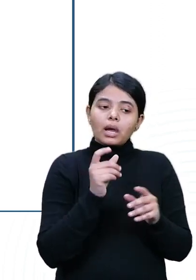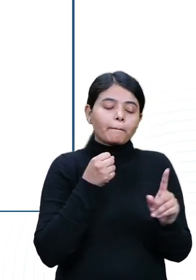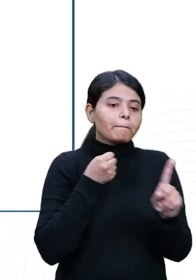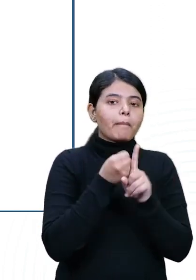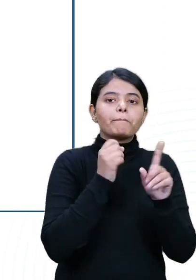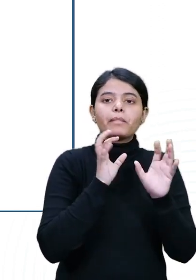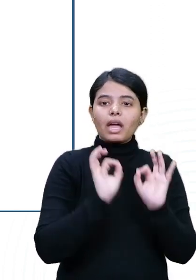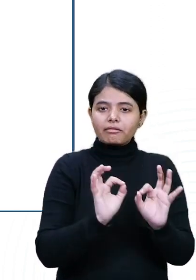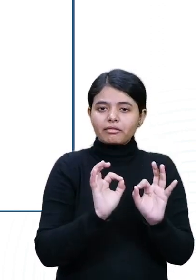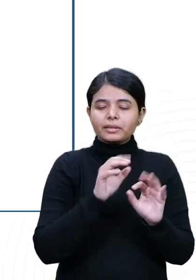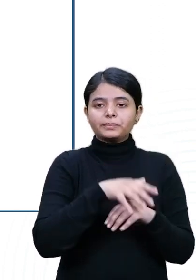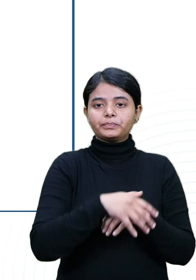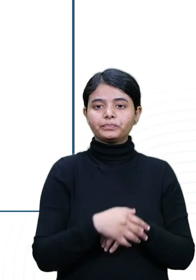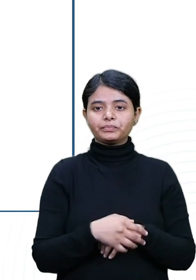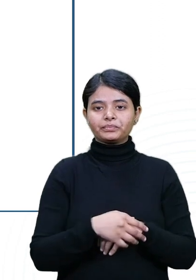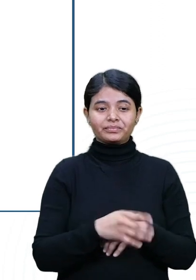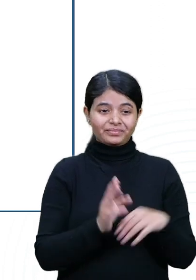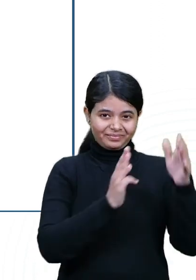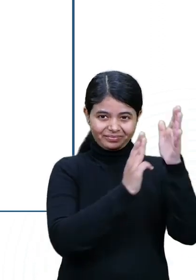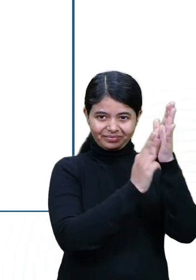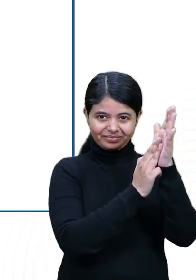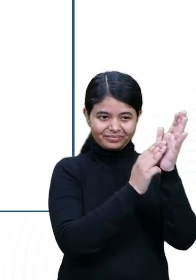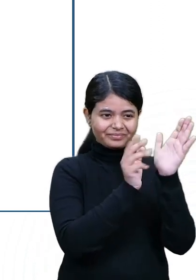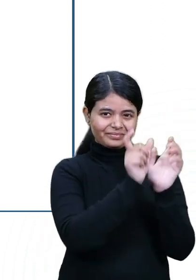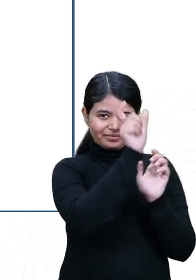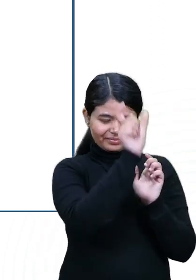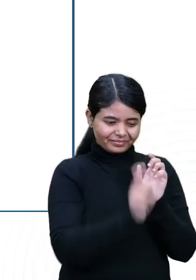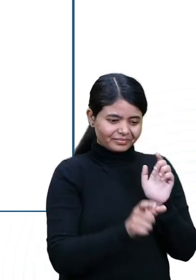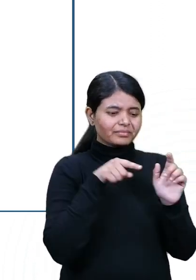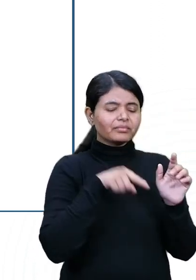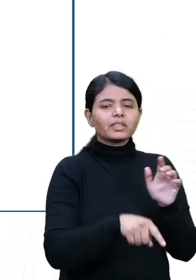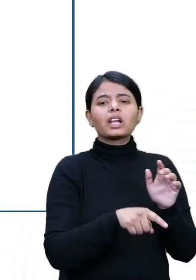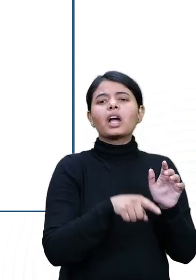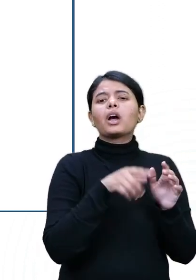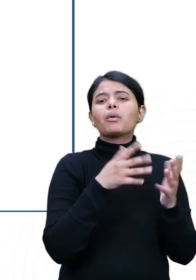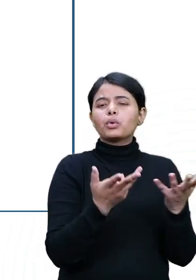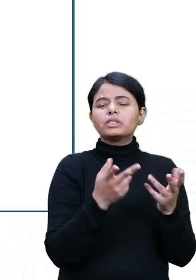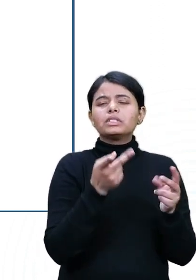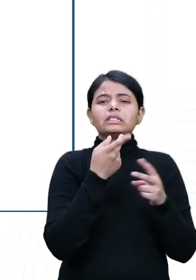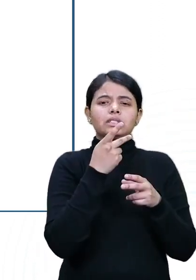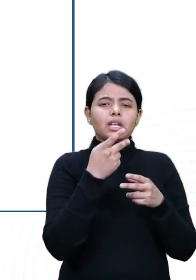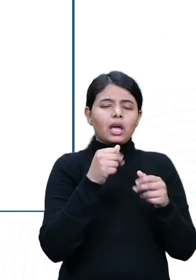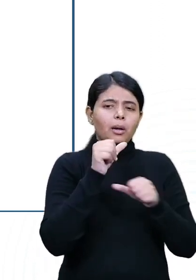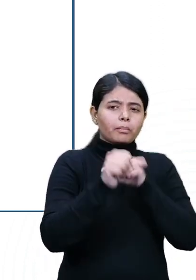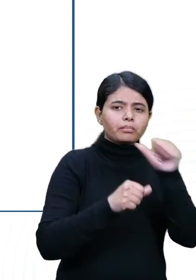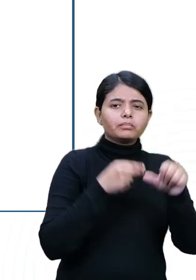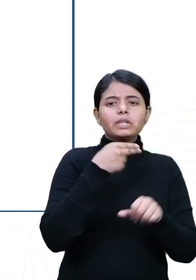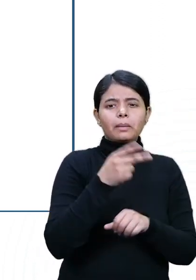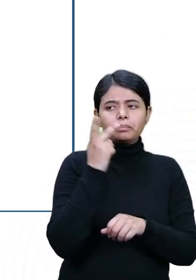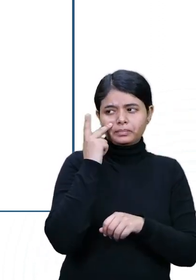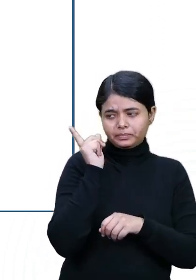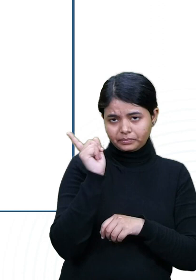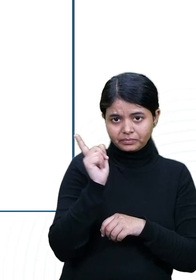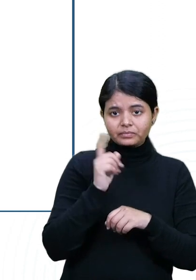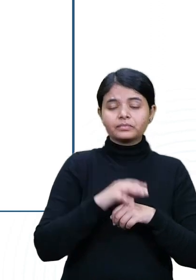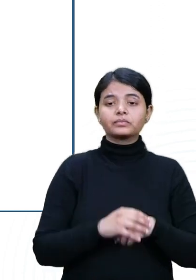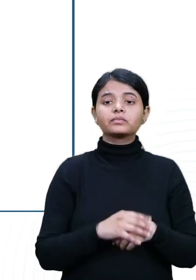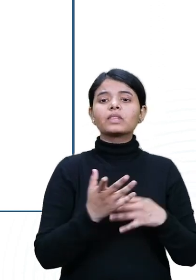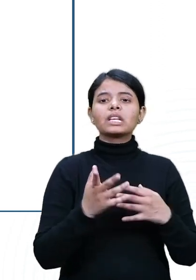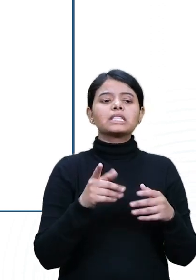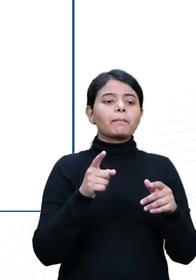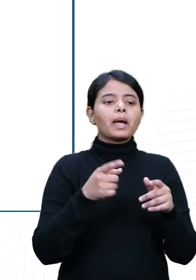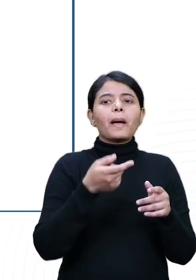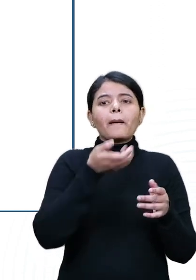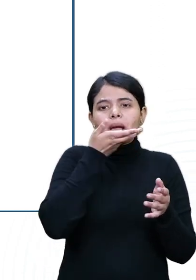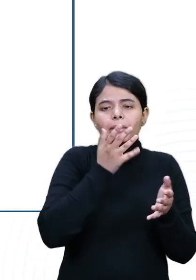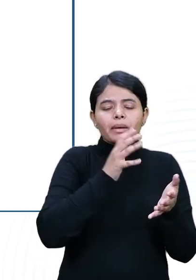samples. And the next process is to do the sugar linkage analysis, and we call it PMAS preparation, which is